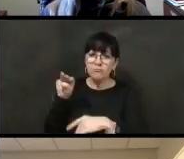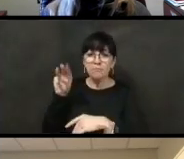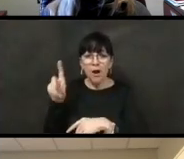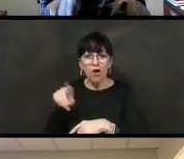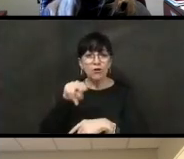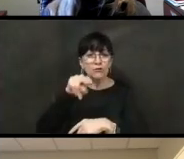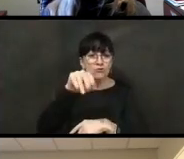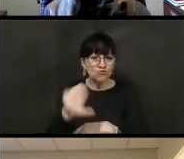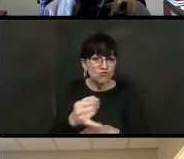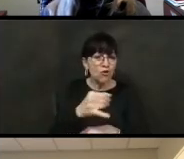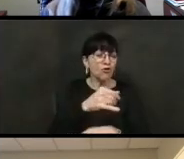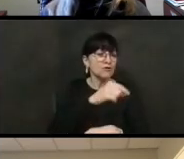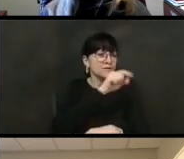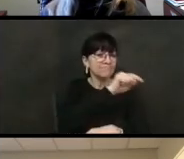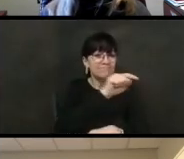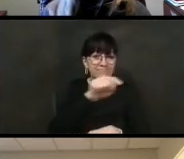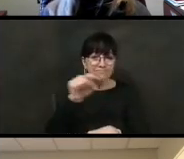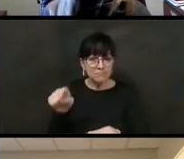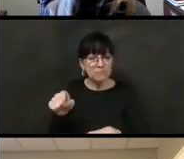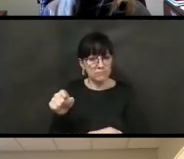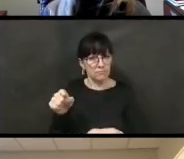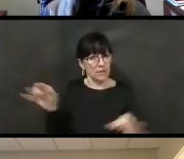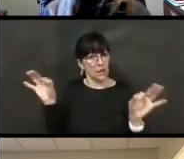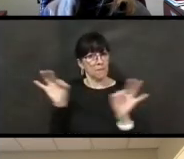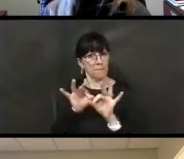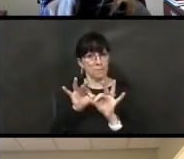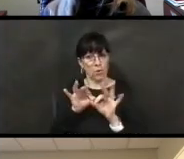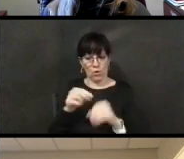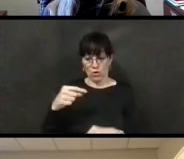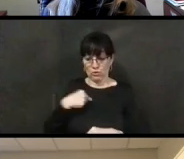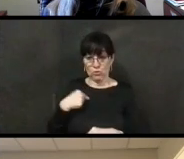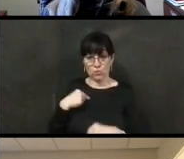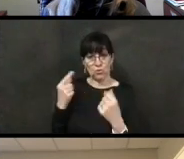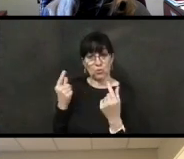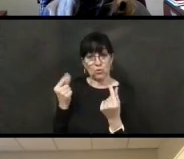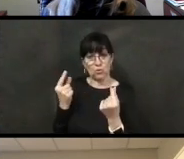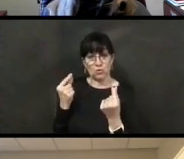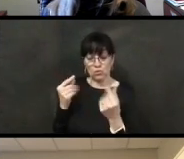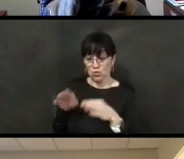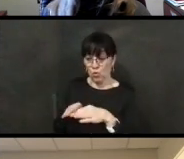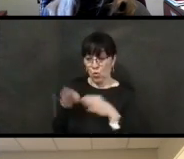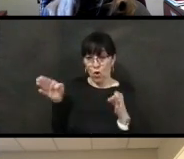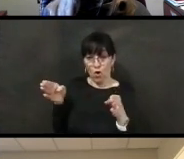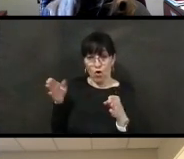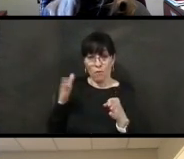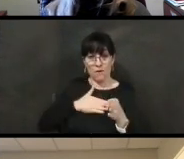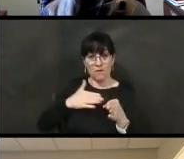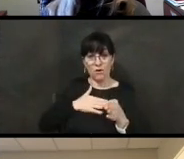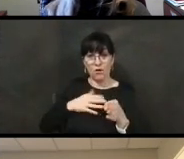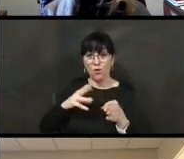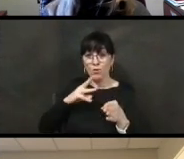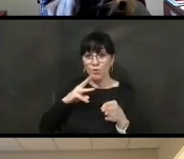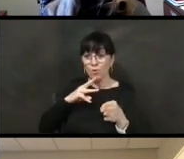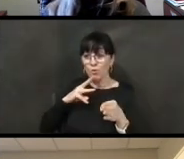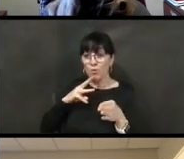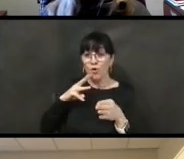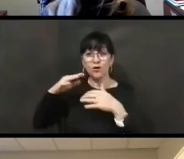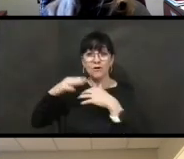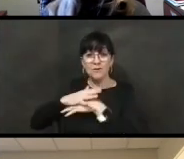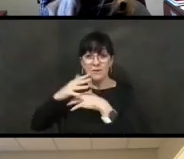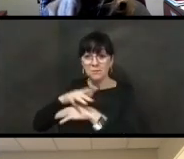it's really important that whatever we do along our coastline, we do in tandem. And it is a good thing that in